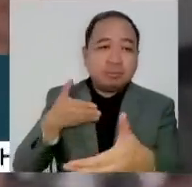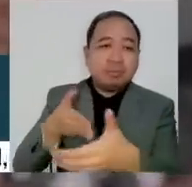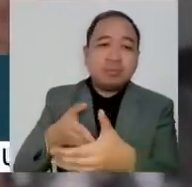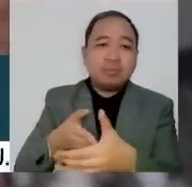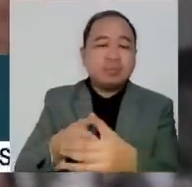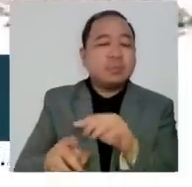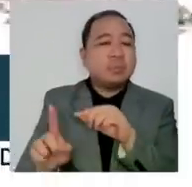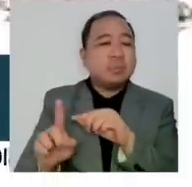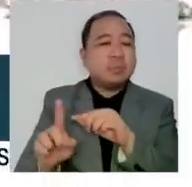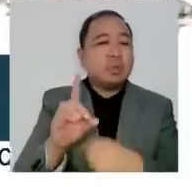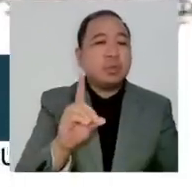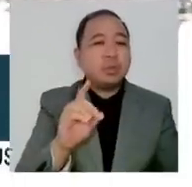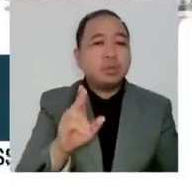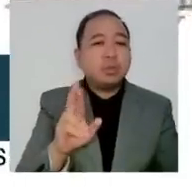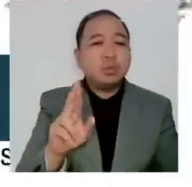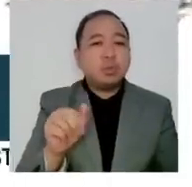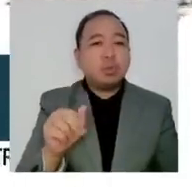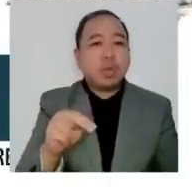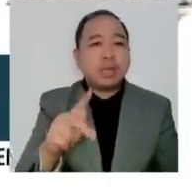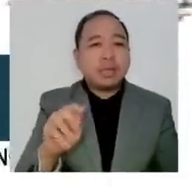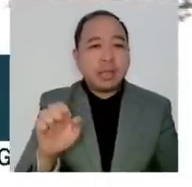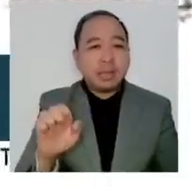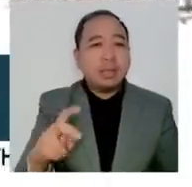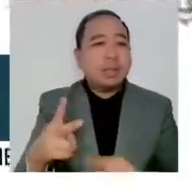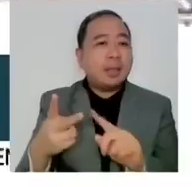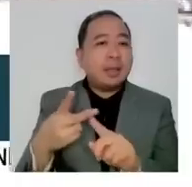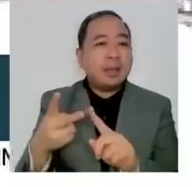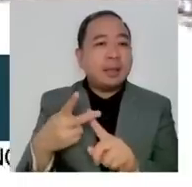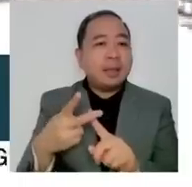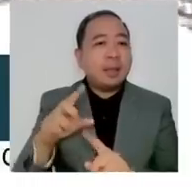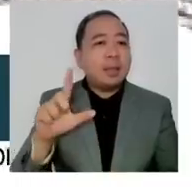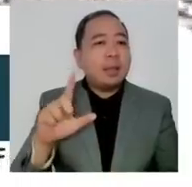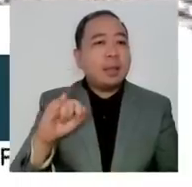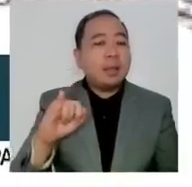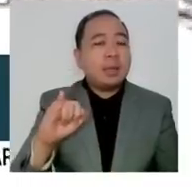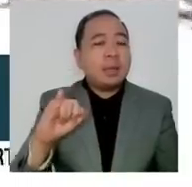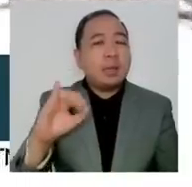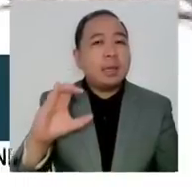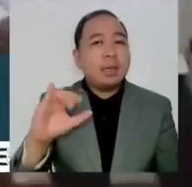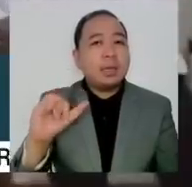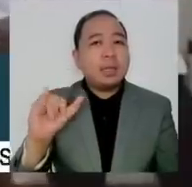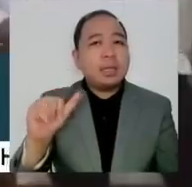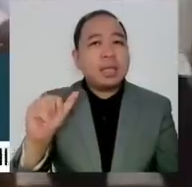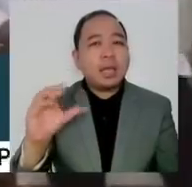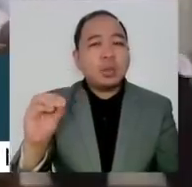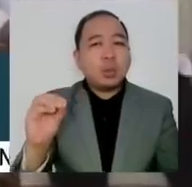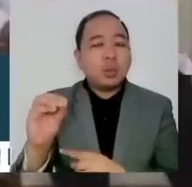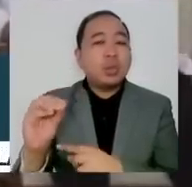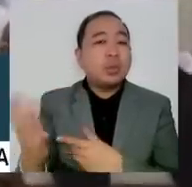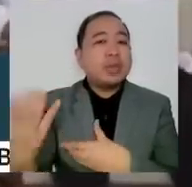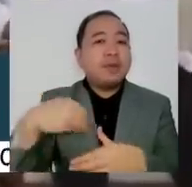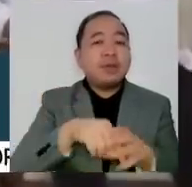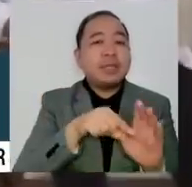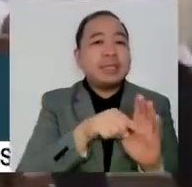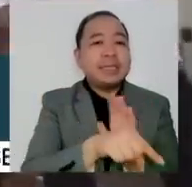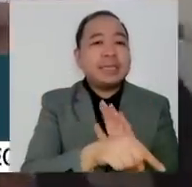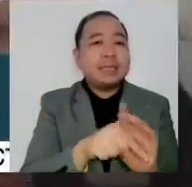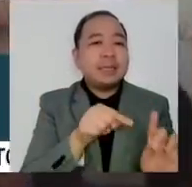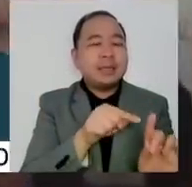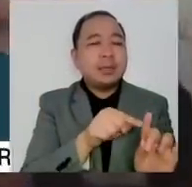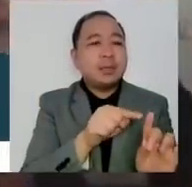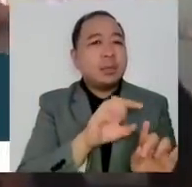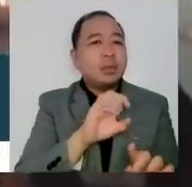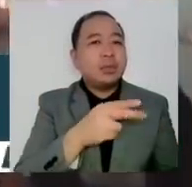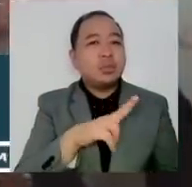Jesus Durante III and Colonel Michael Licayo over their alleged involvement in the killing of Ivonette Chua